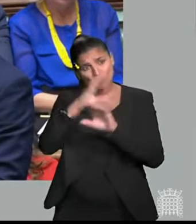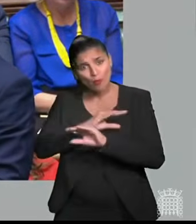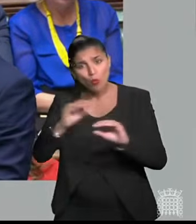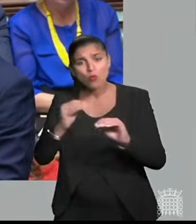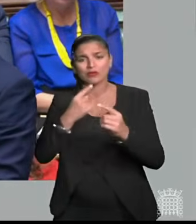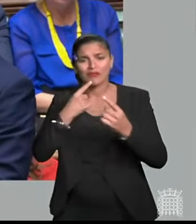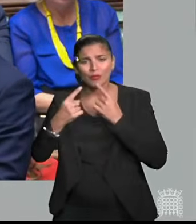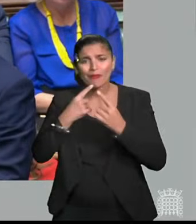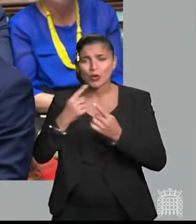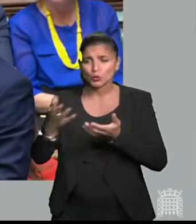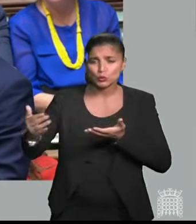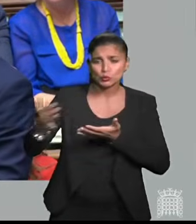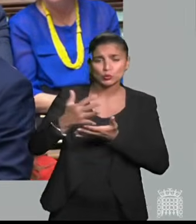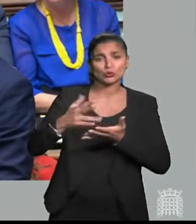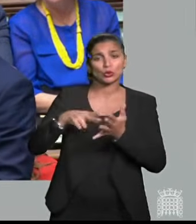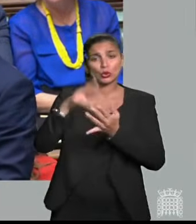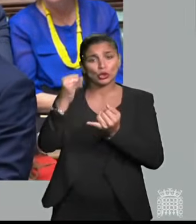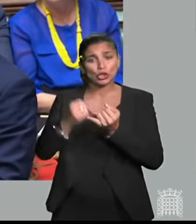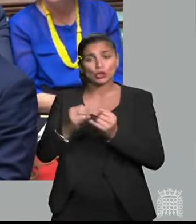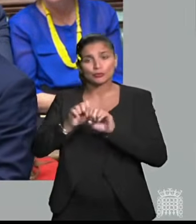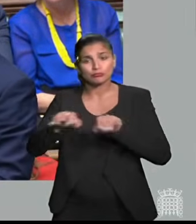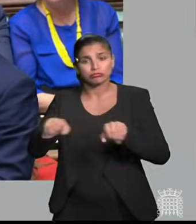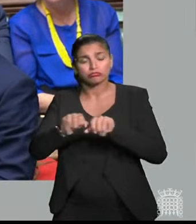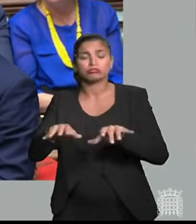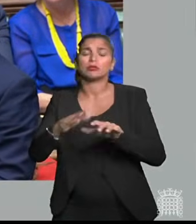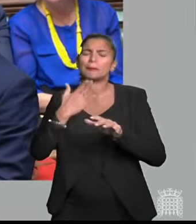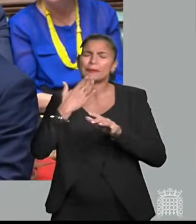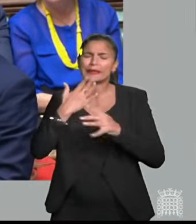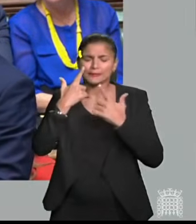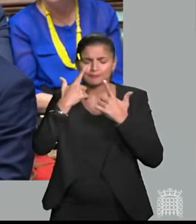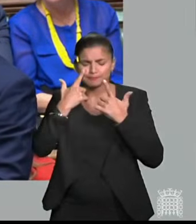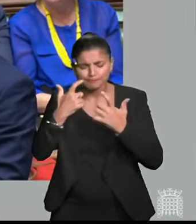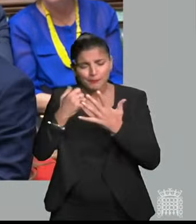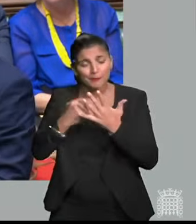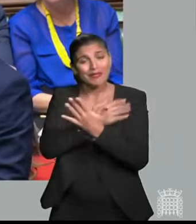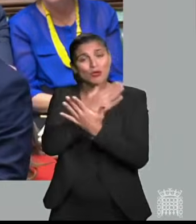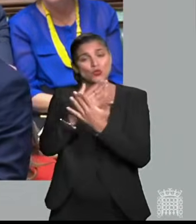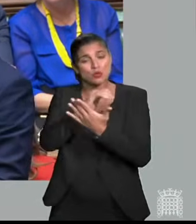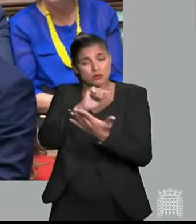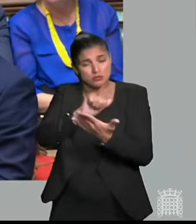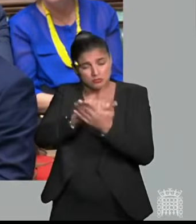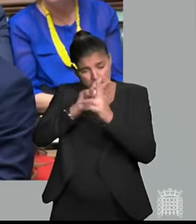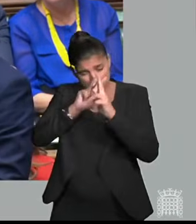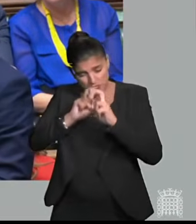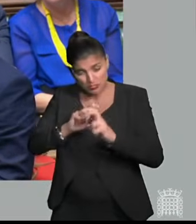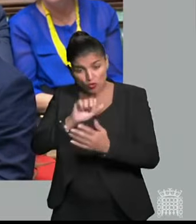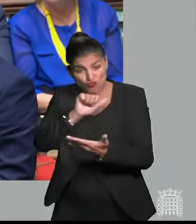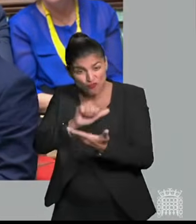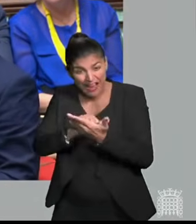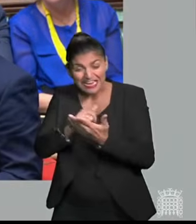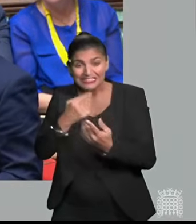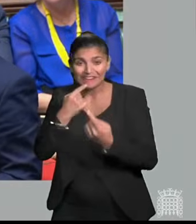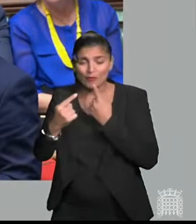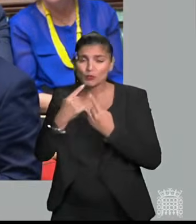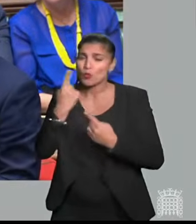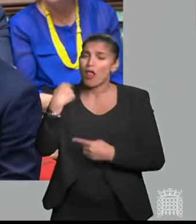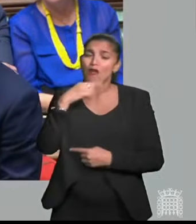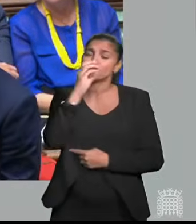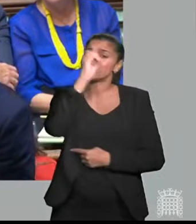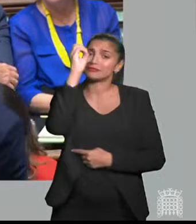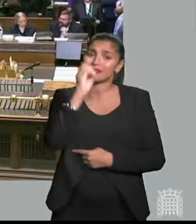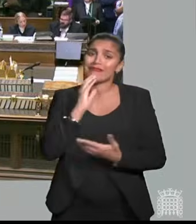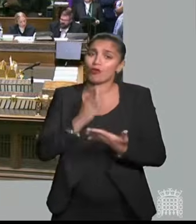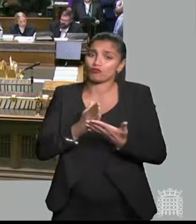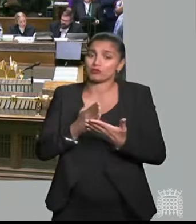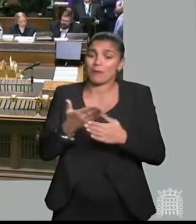any information coming from Hamas must be treated with a degree of scrutiny and cross-examination that is sadly